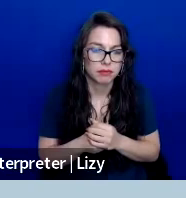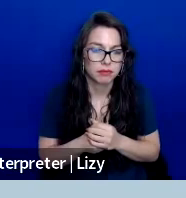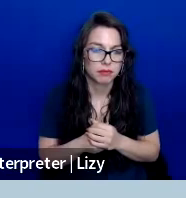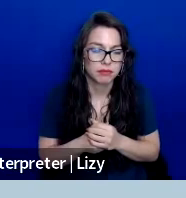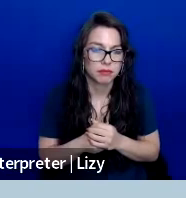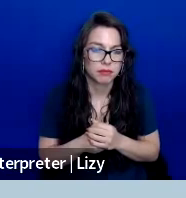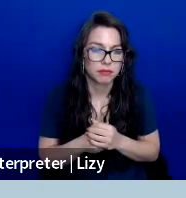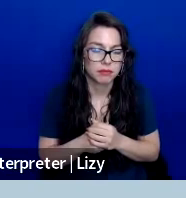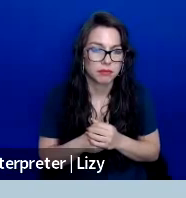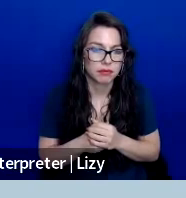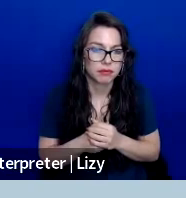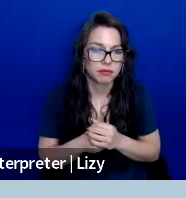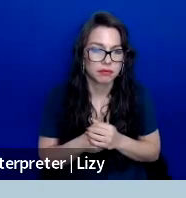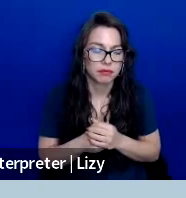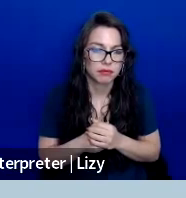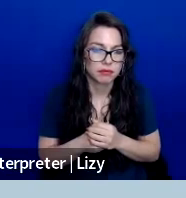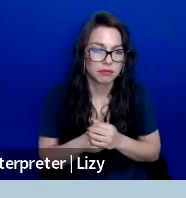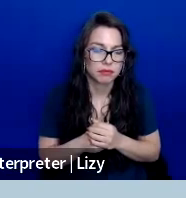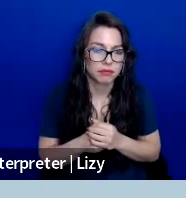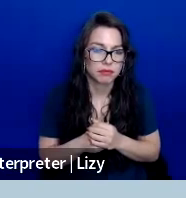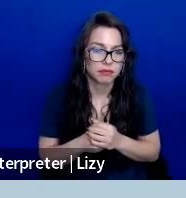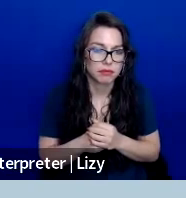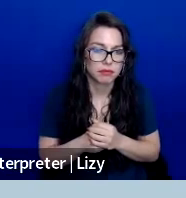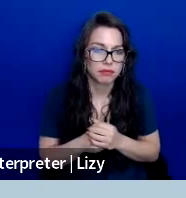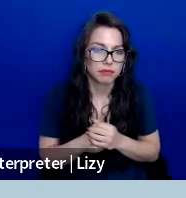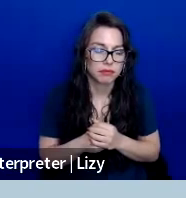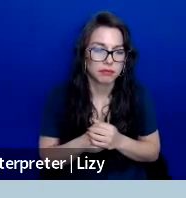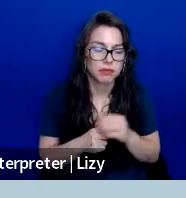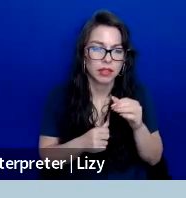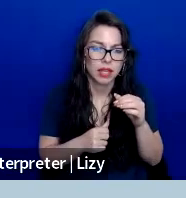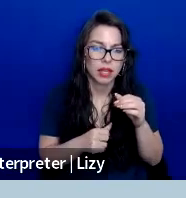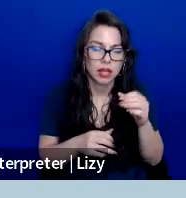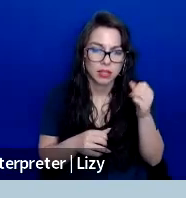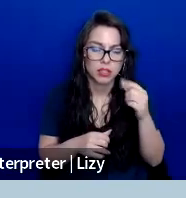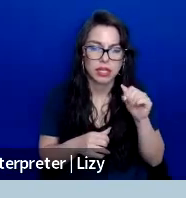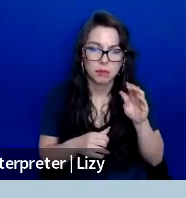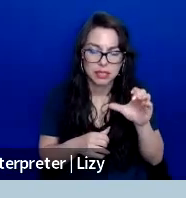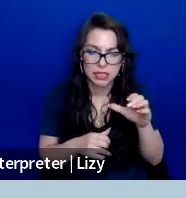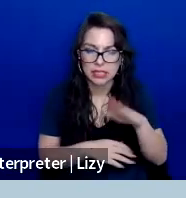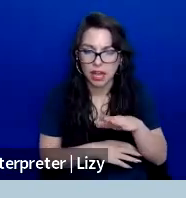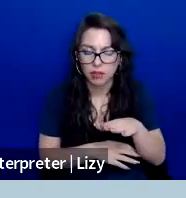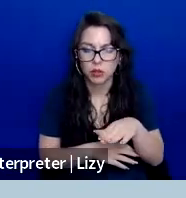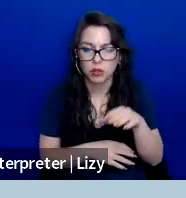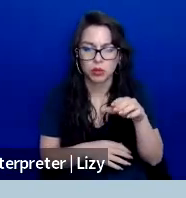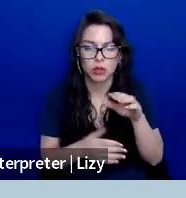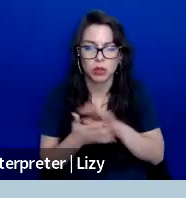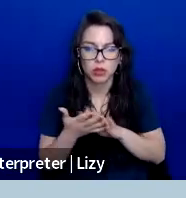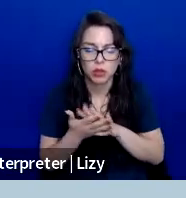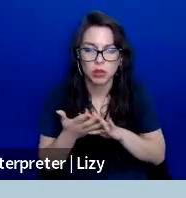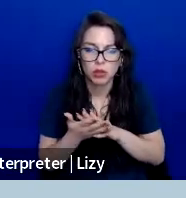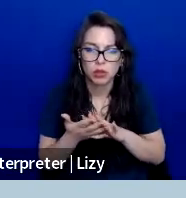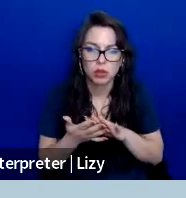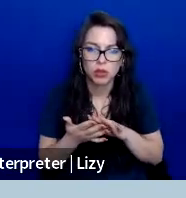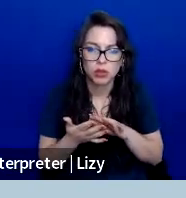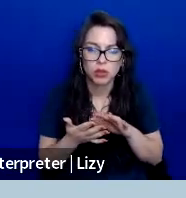You have to keep getting your A's and B's this afternoon. We're gonna drop you off, but you don't need to get 8, right? Because you be